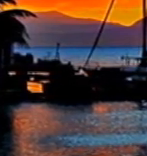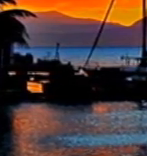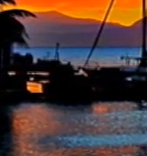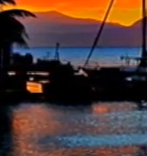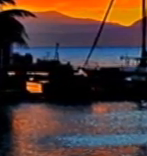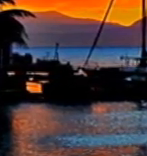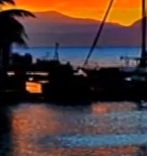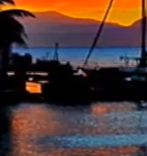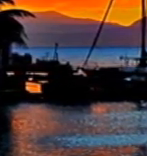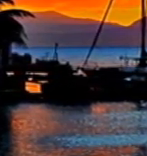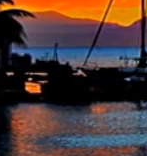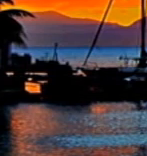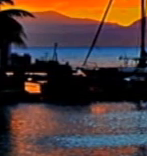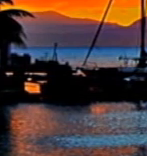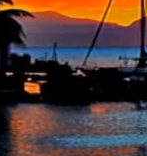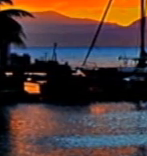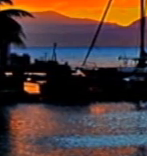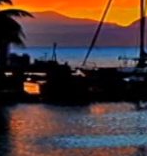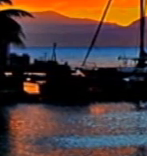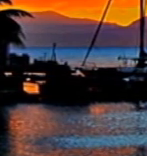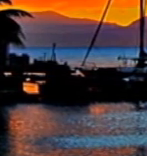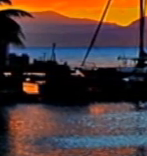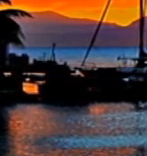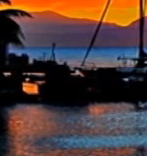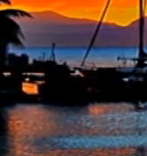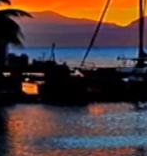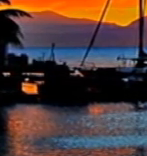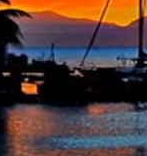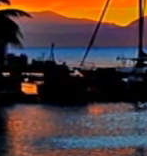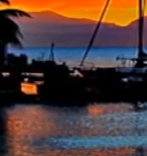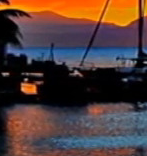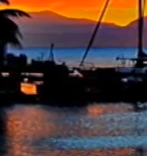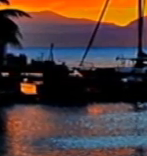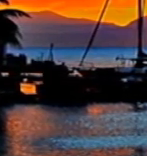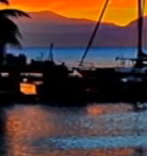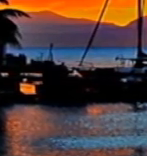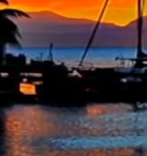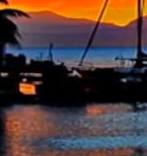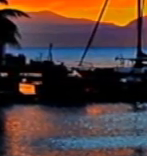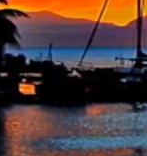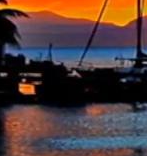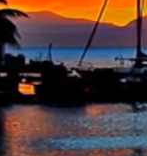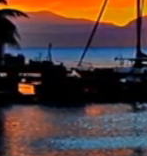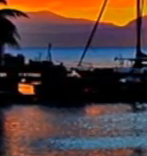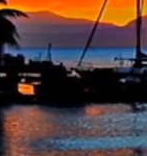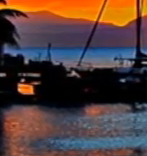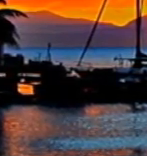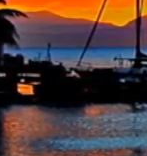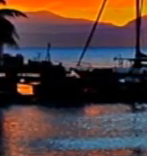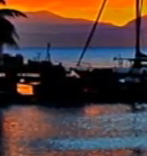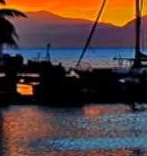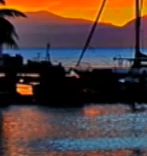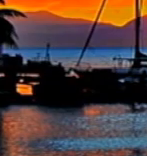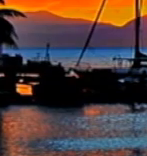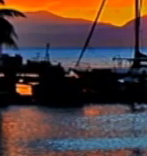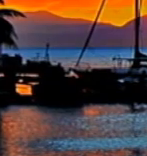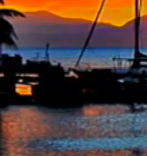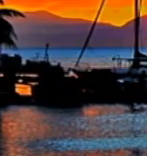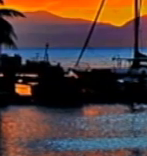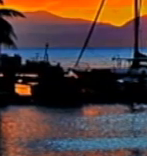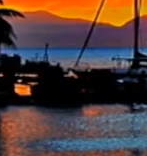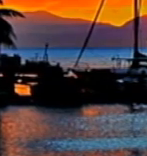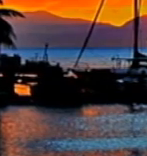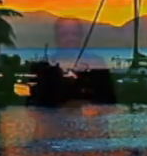entire world that attracts thousands of visitors to our shores annually. And this sunset was captured by Kishore Maneklal from